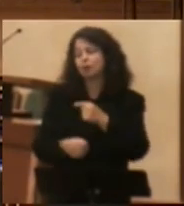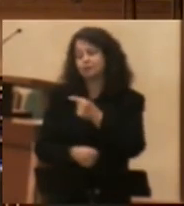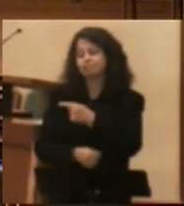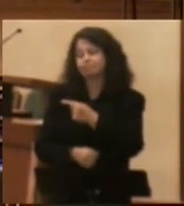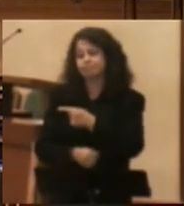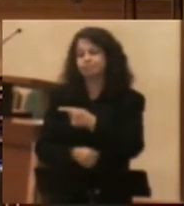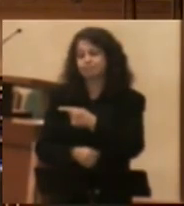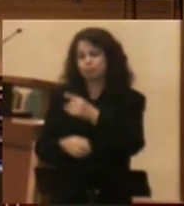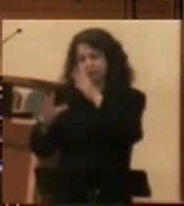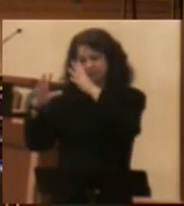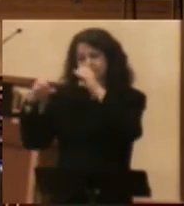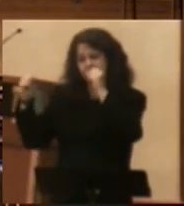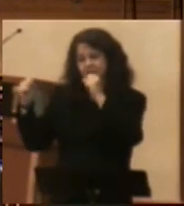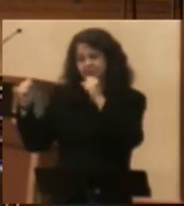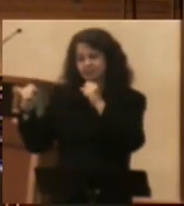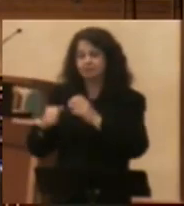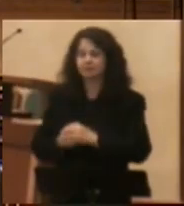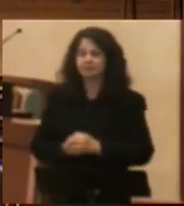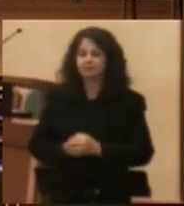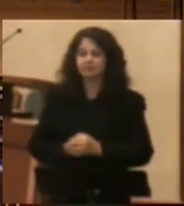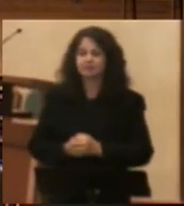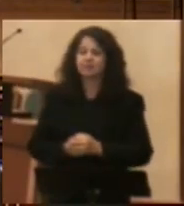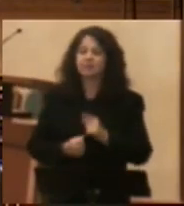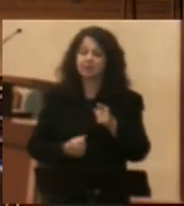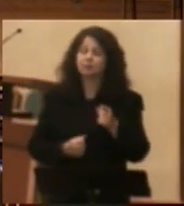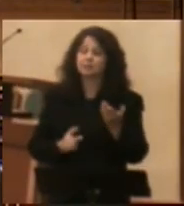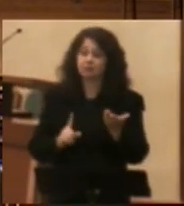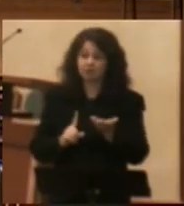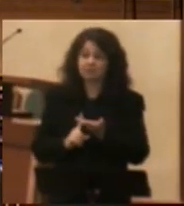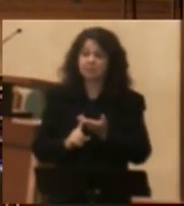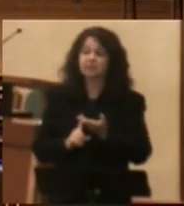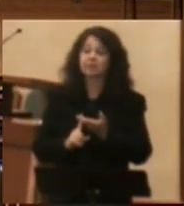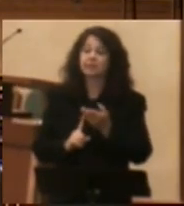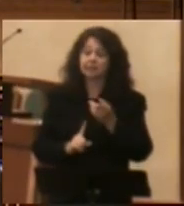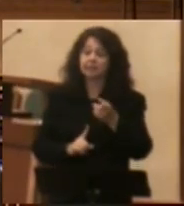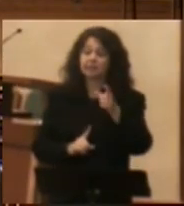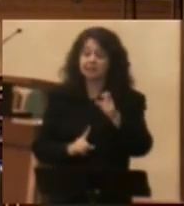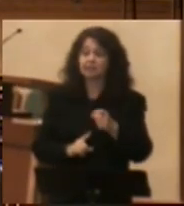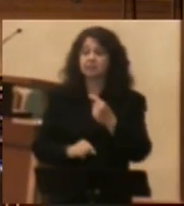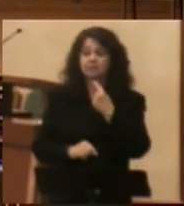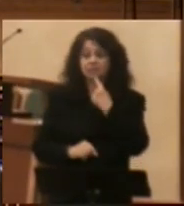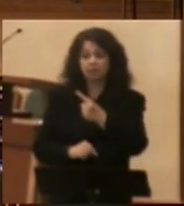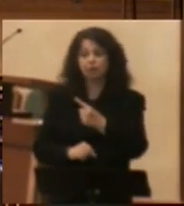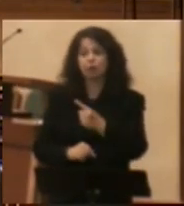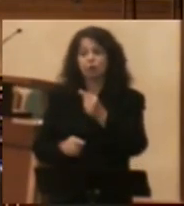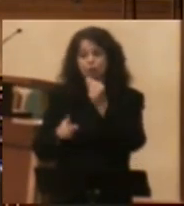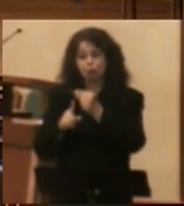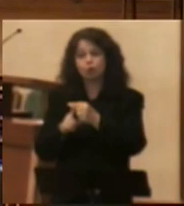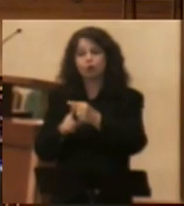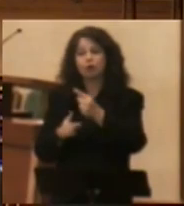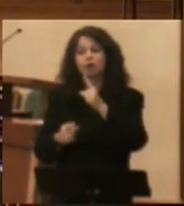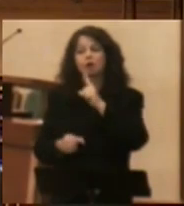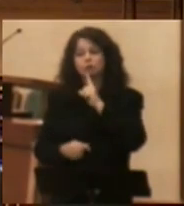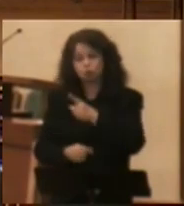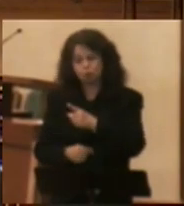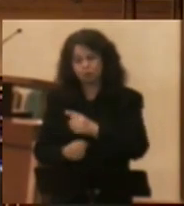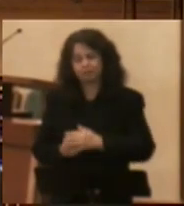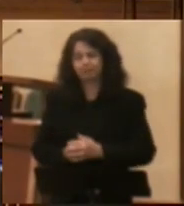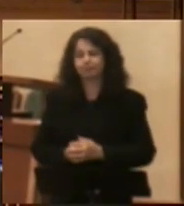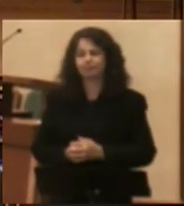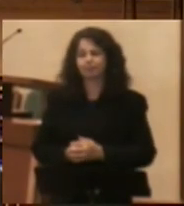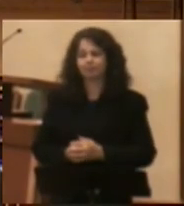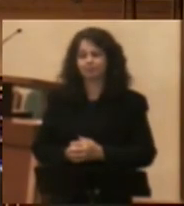Jackson, he was convinced that he needed to speak the word of truth that he knew. It